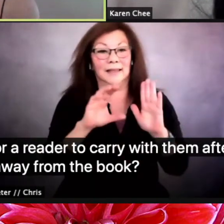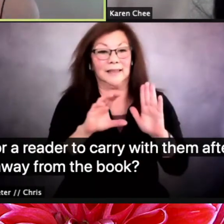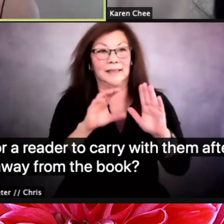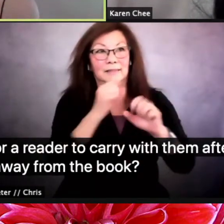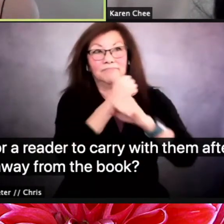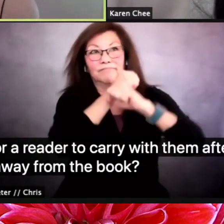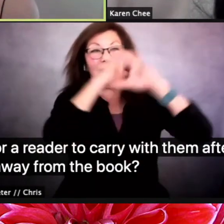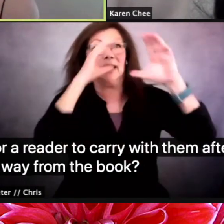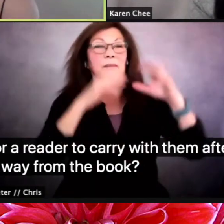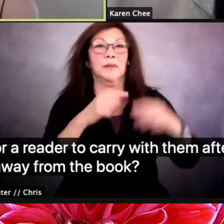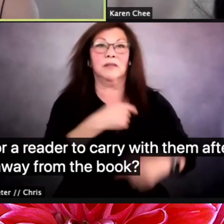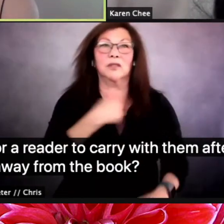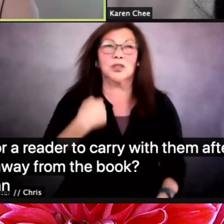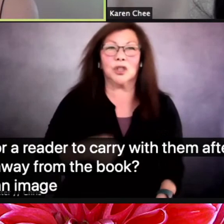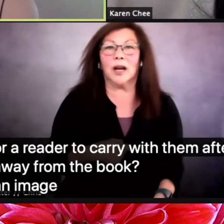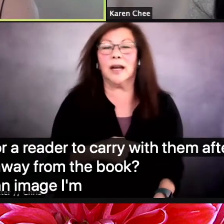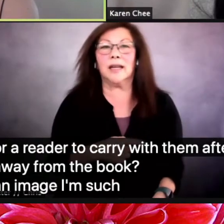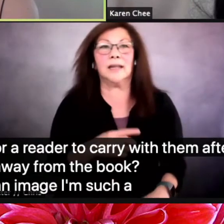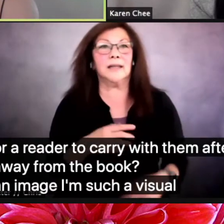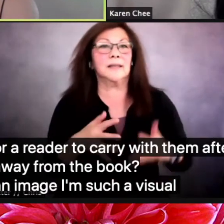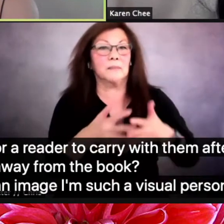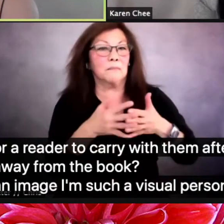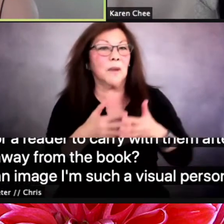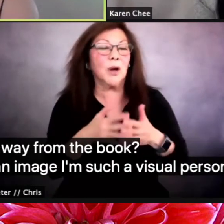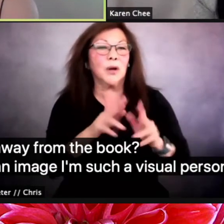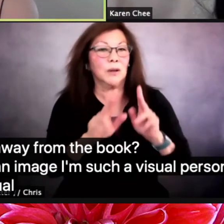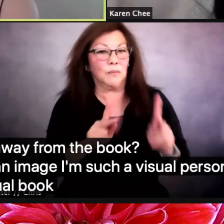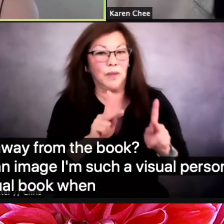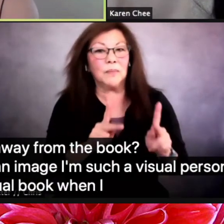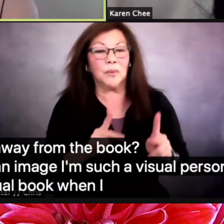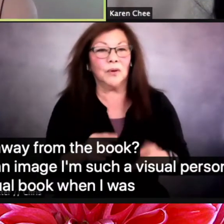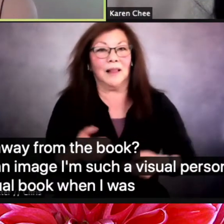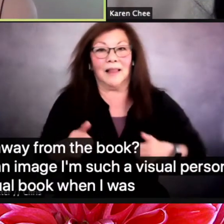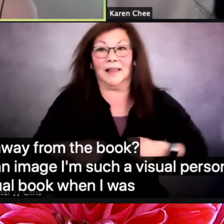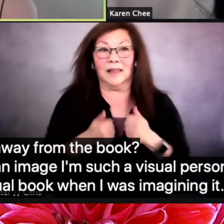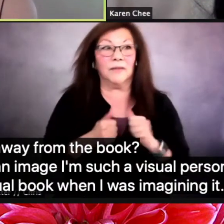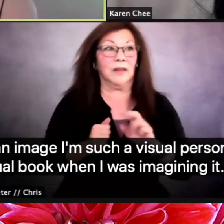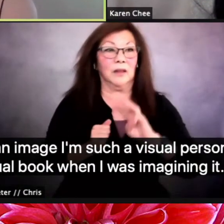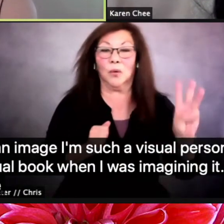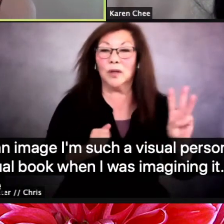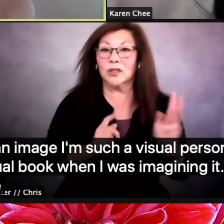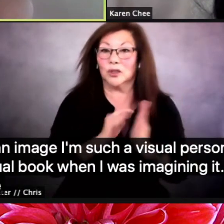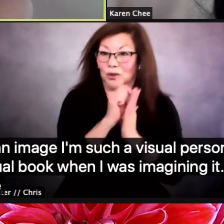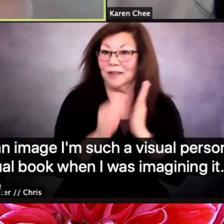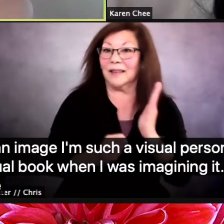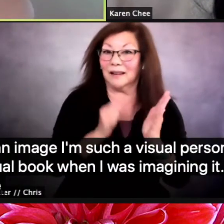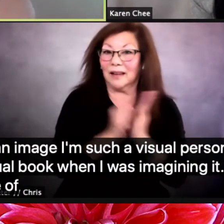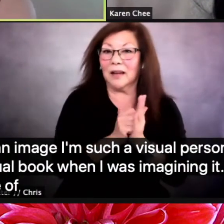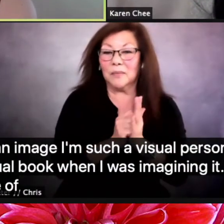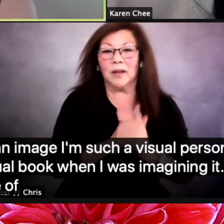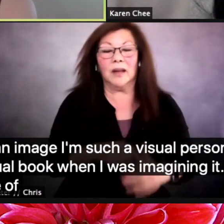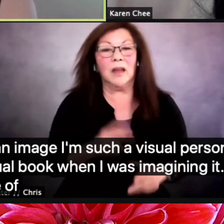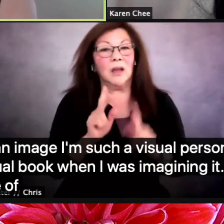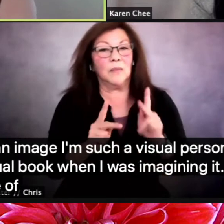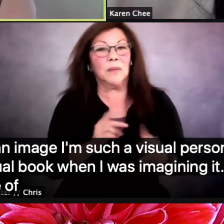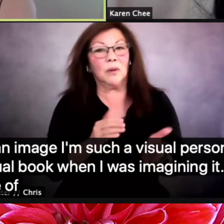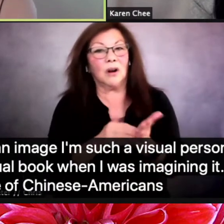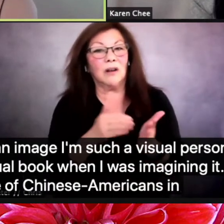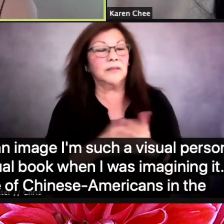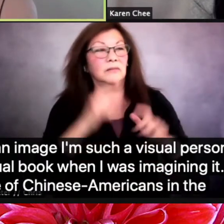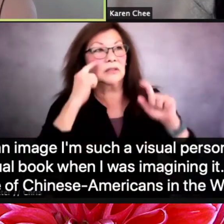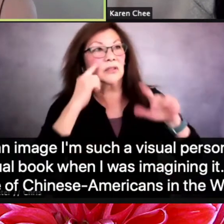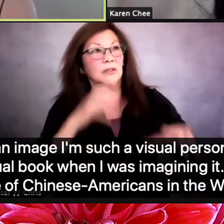of Chinese Americans Yeah. in the West in this time period. I think like people are often just like